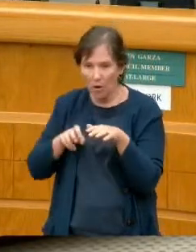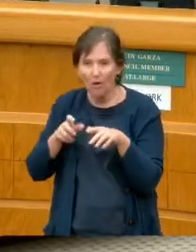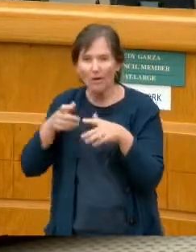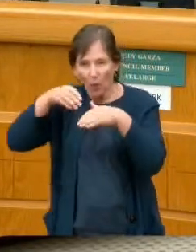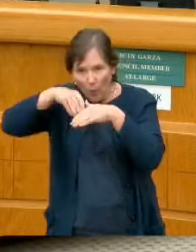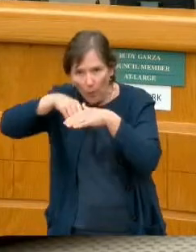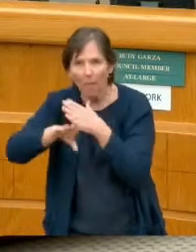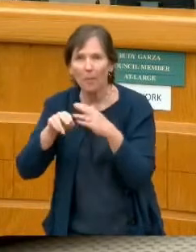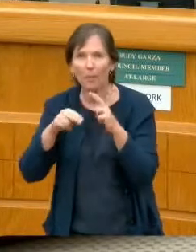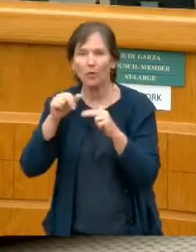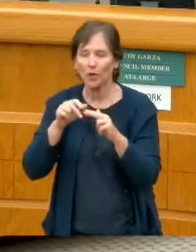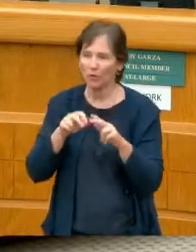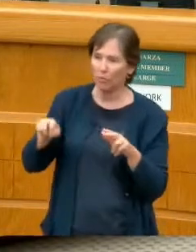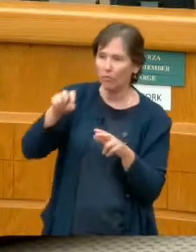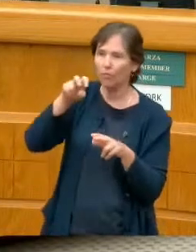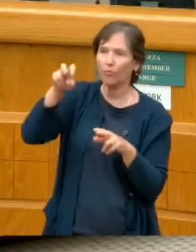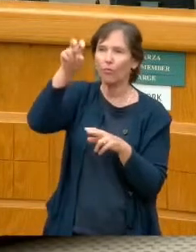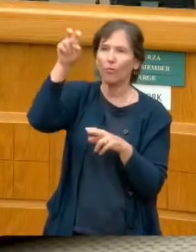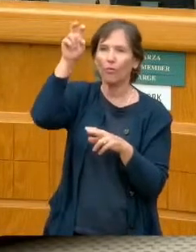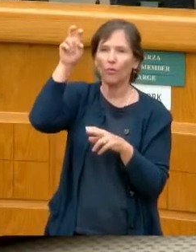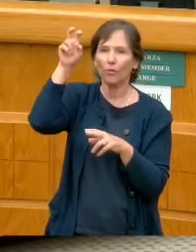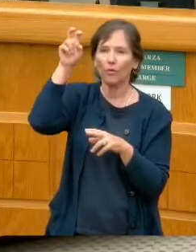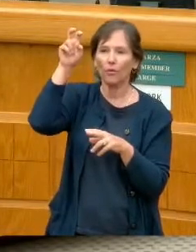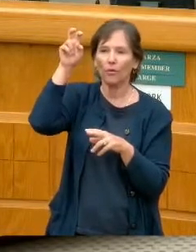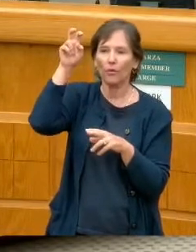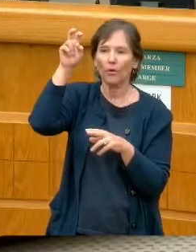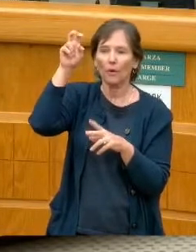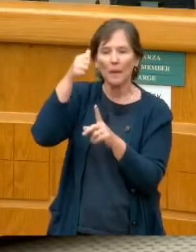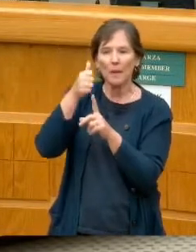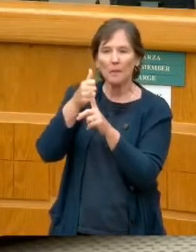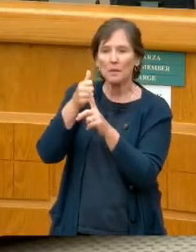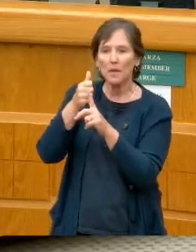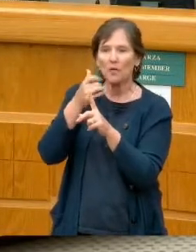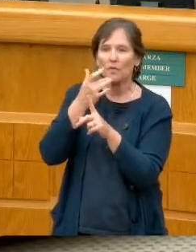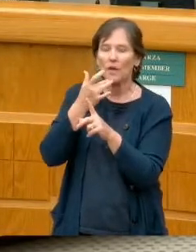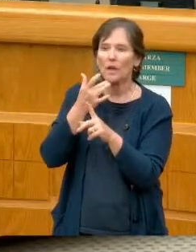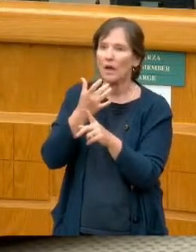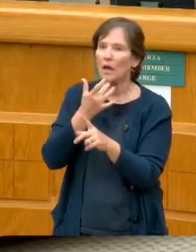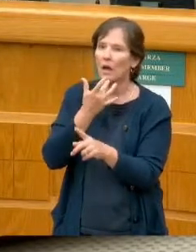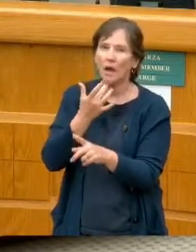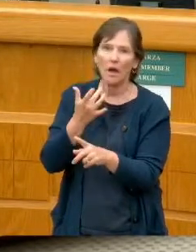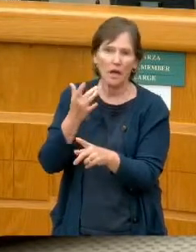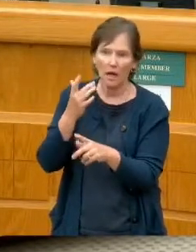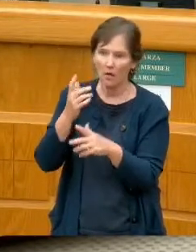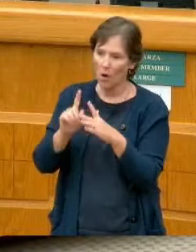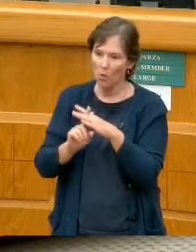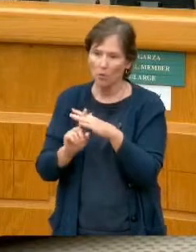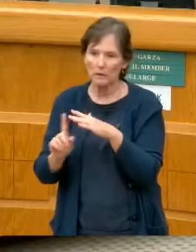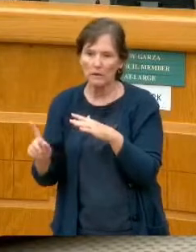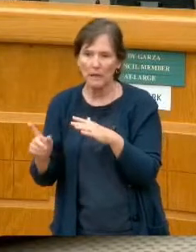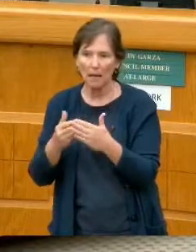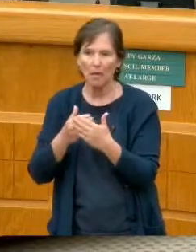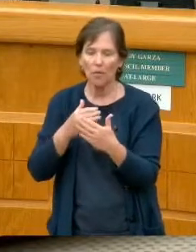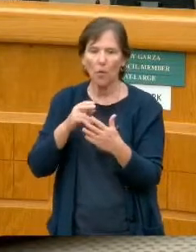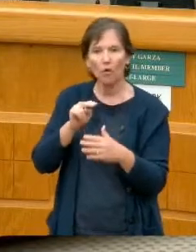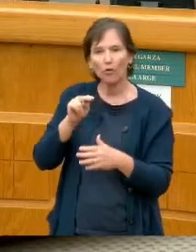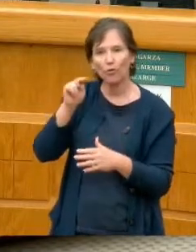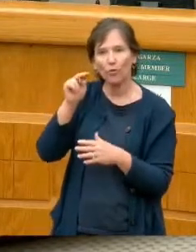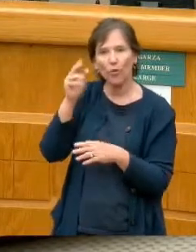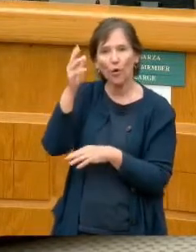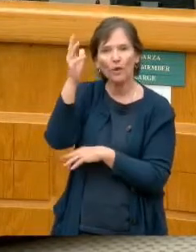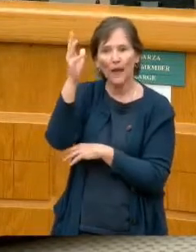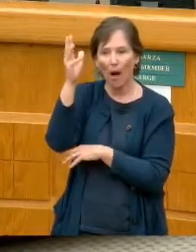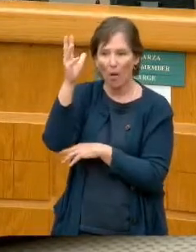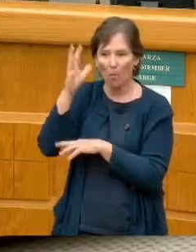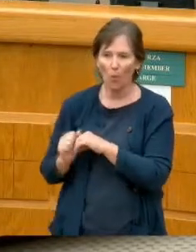had died, but amazingly, he escaped with just seconds to spare before the North Tower collapsed completely. When a reporter went